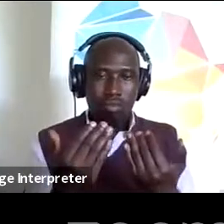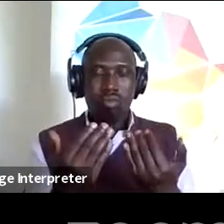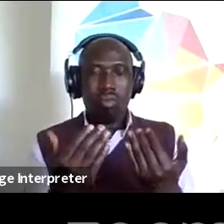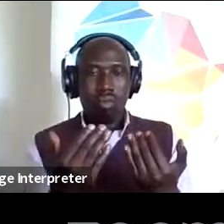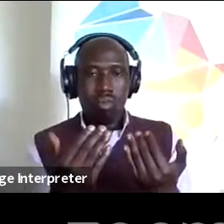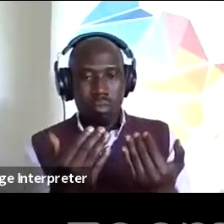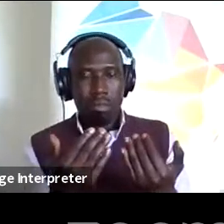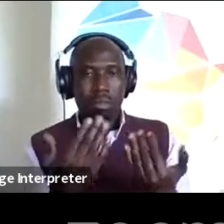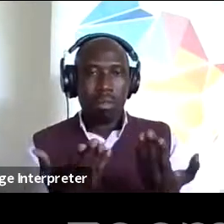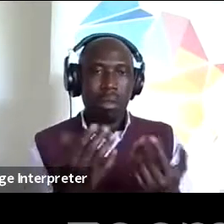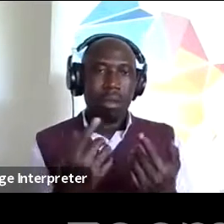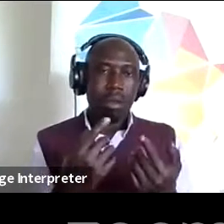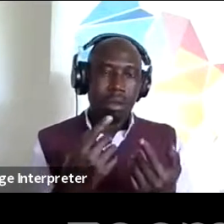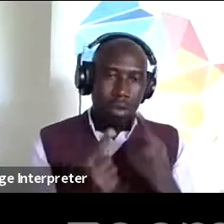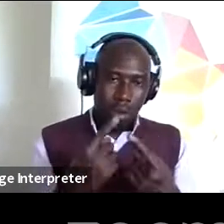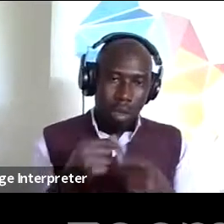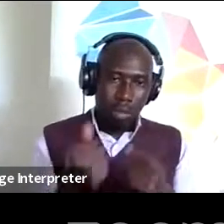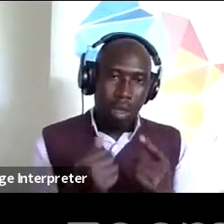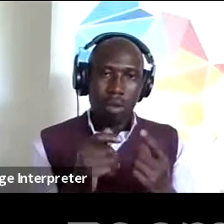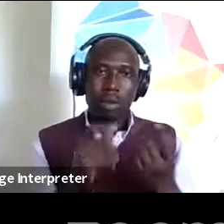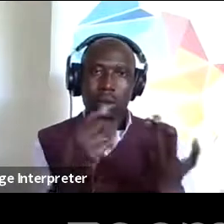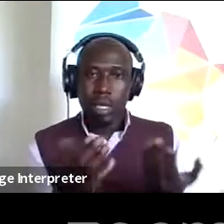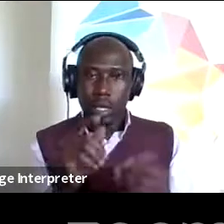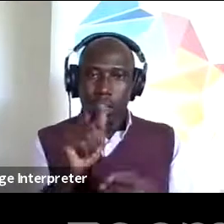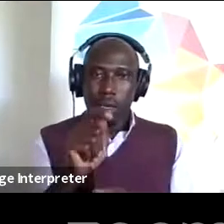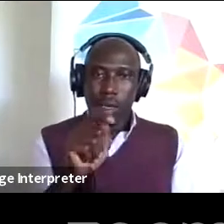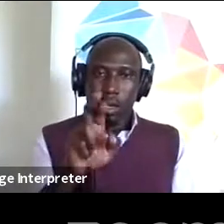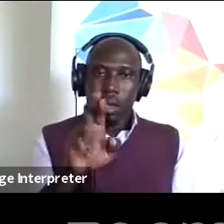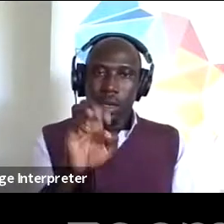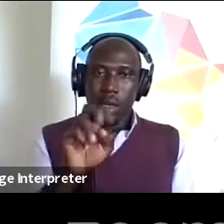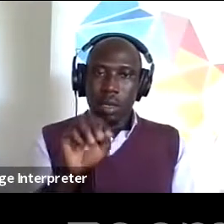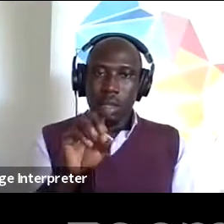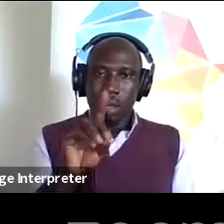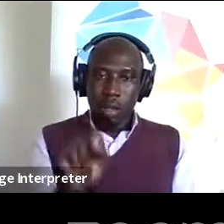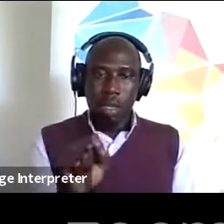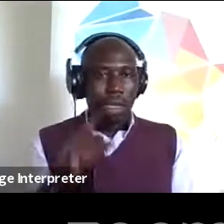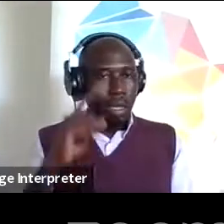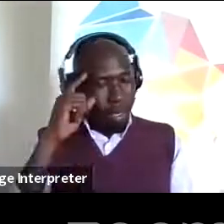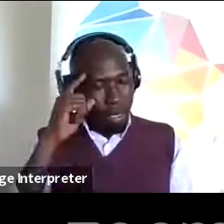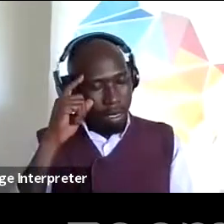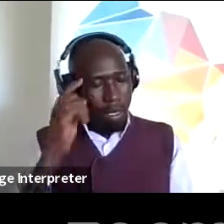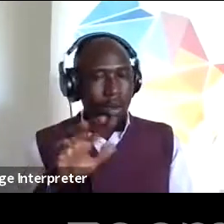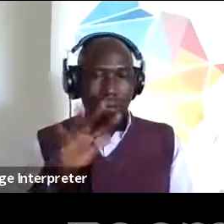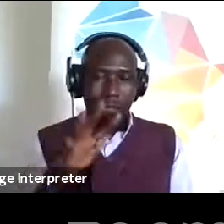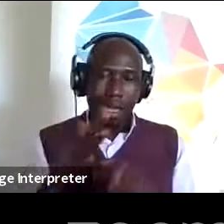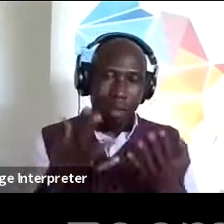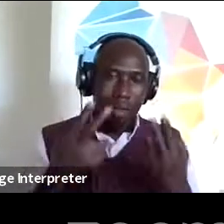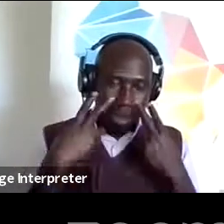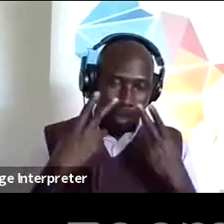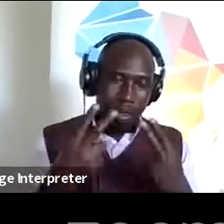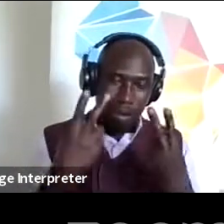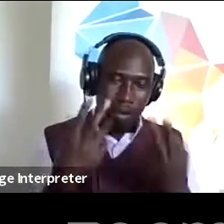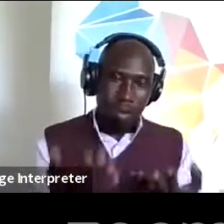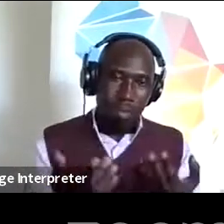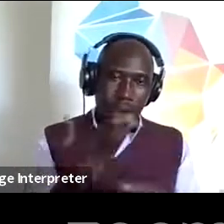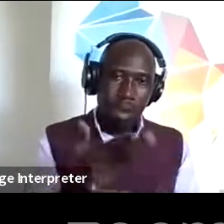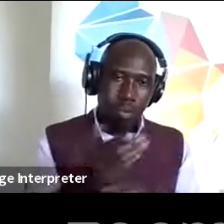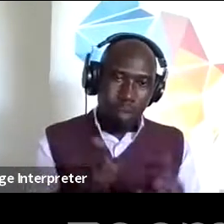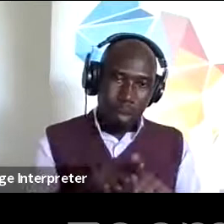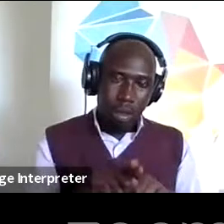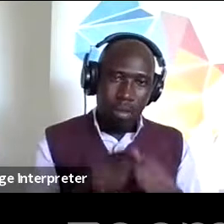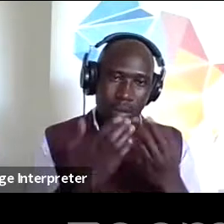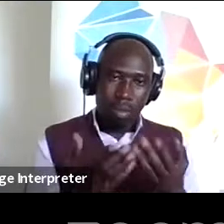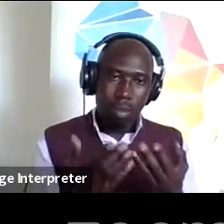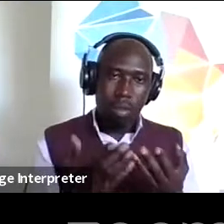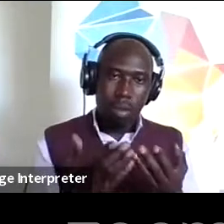spoke about the trends, which are, I think, to be fair, Nompilo, we don't seem to